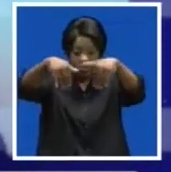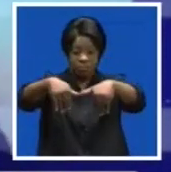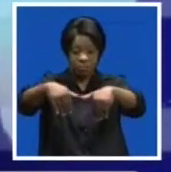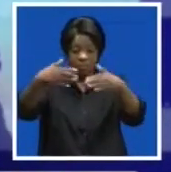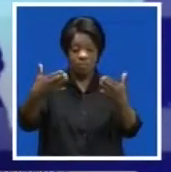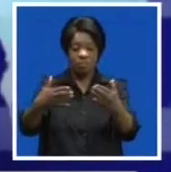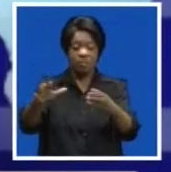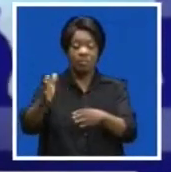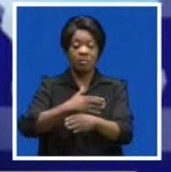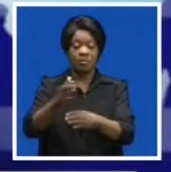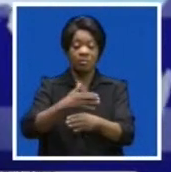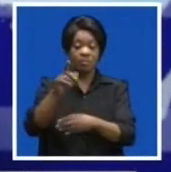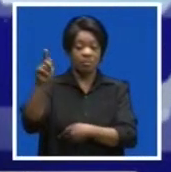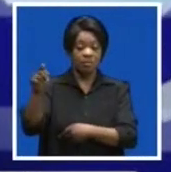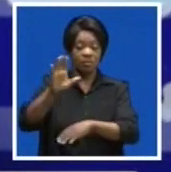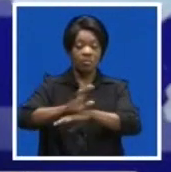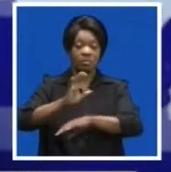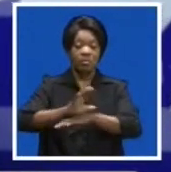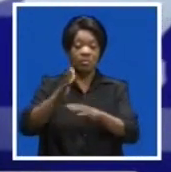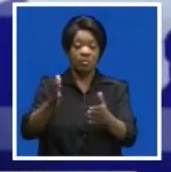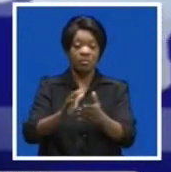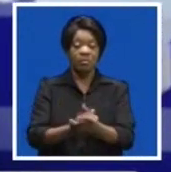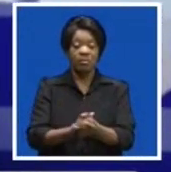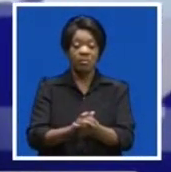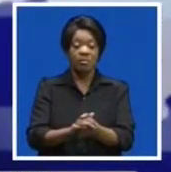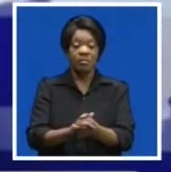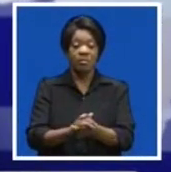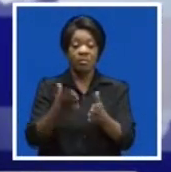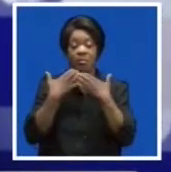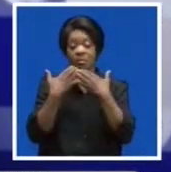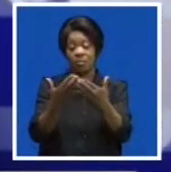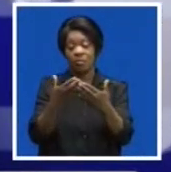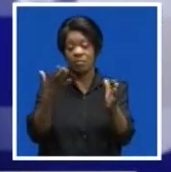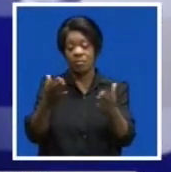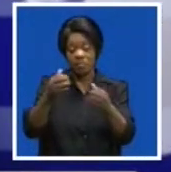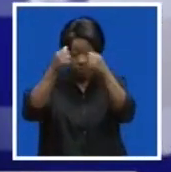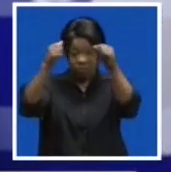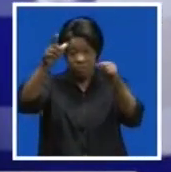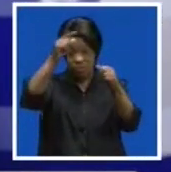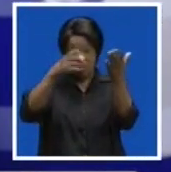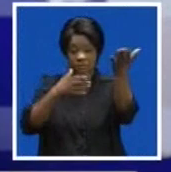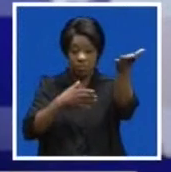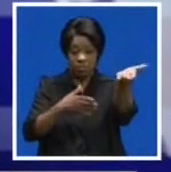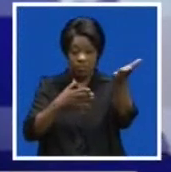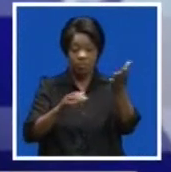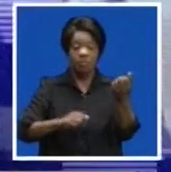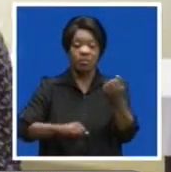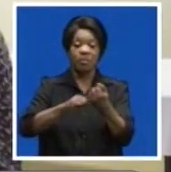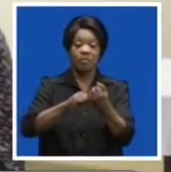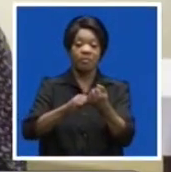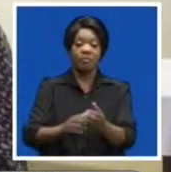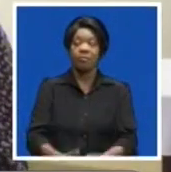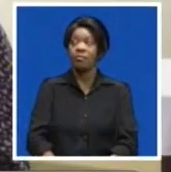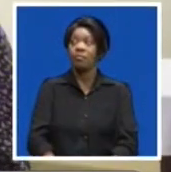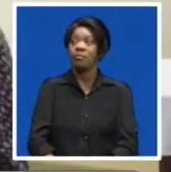St. Mark's choir patron Nicodemus Mwazia thanked President Lungu for the support.